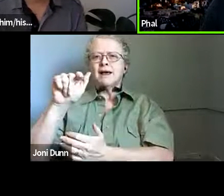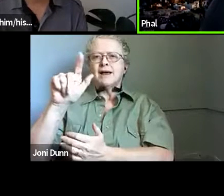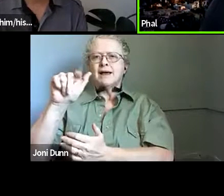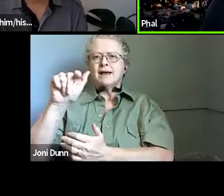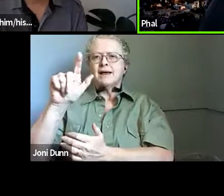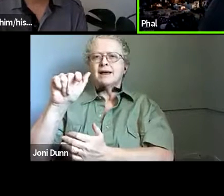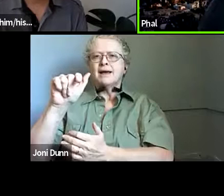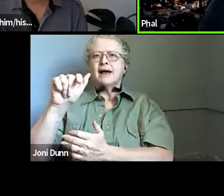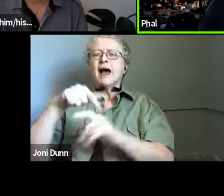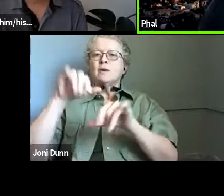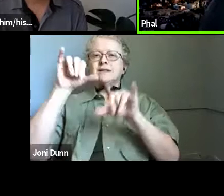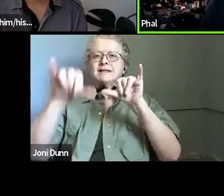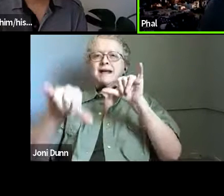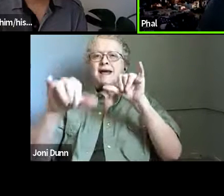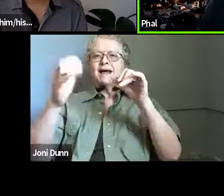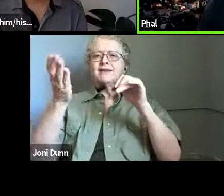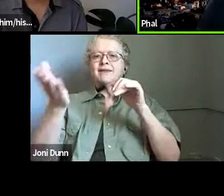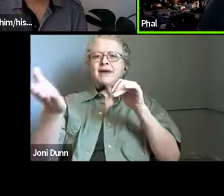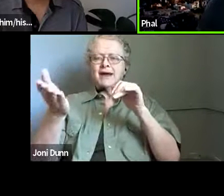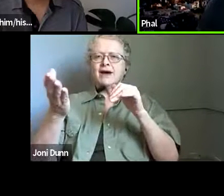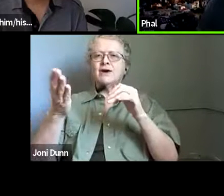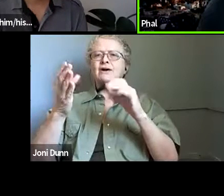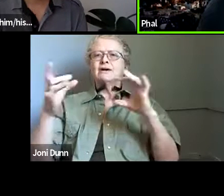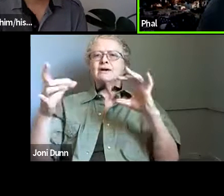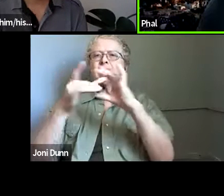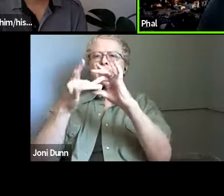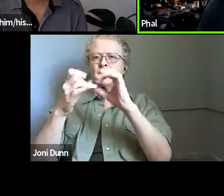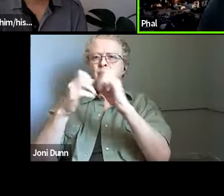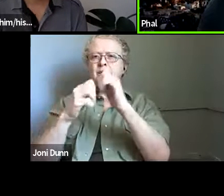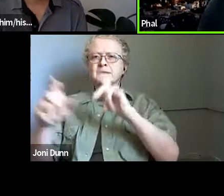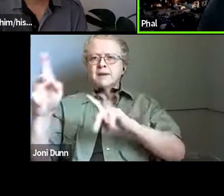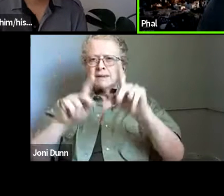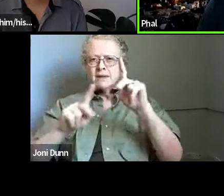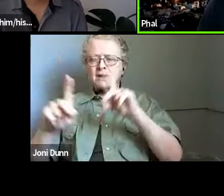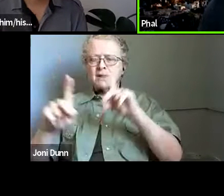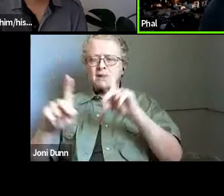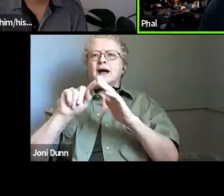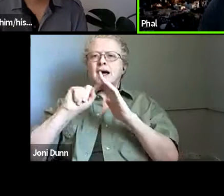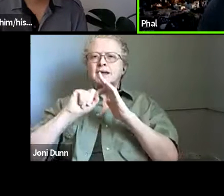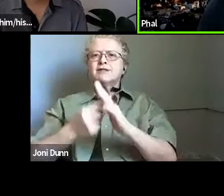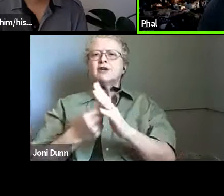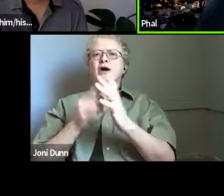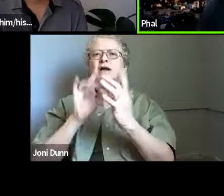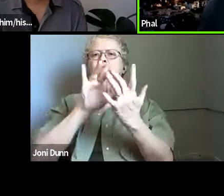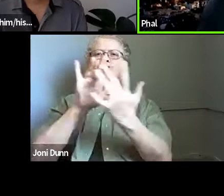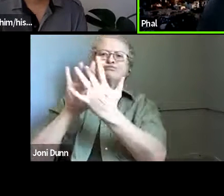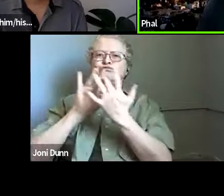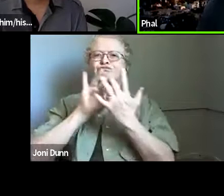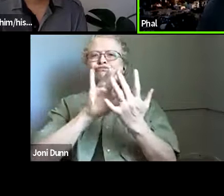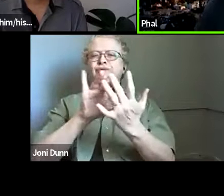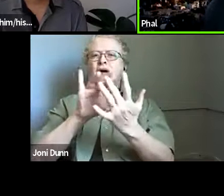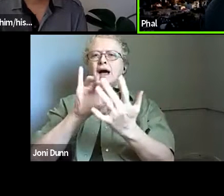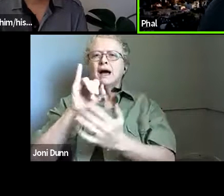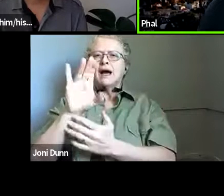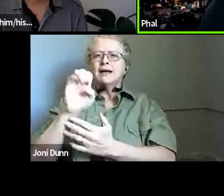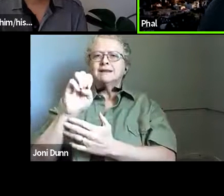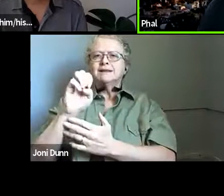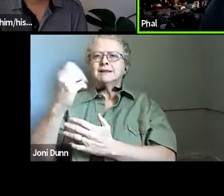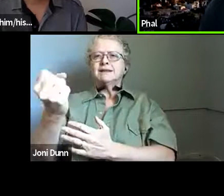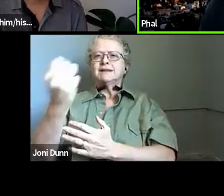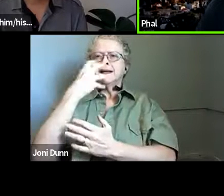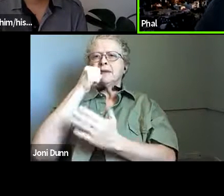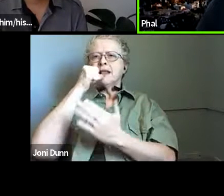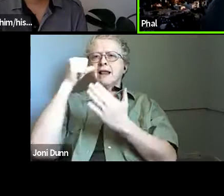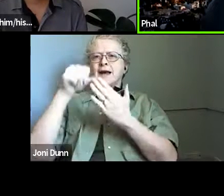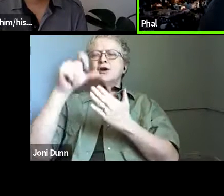was staying there, connected with folks, just got involved with the community, started connecting with people. And then ICE sent me a letter and they said, hey, you got to go report. You